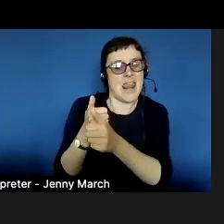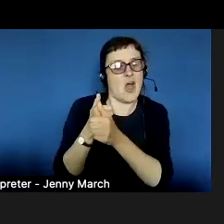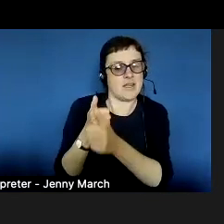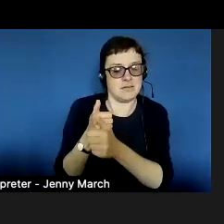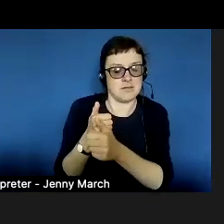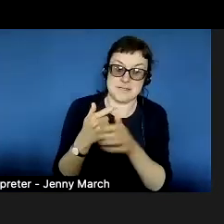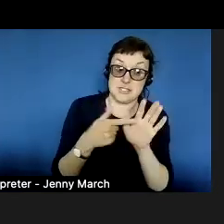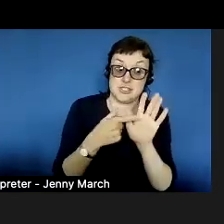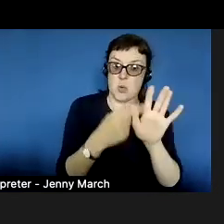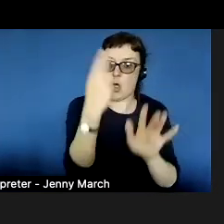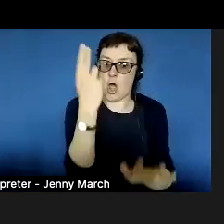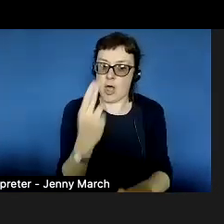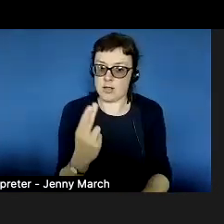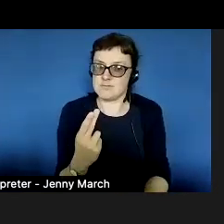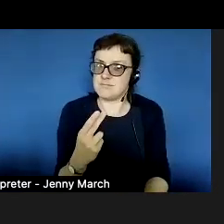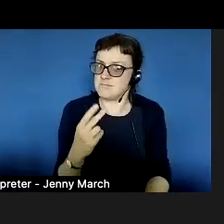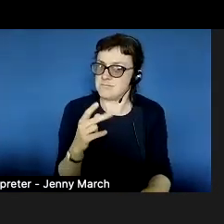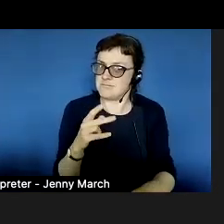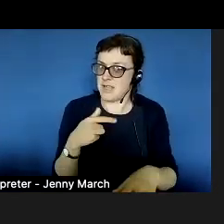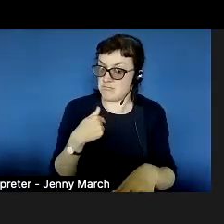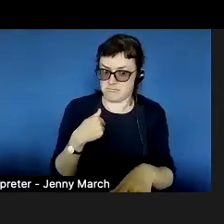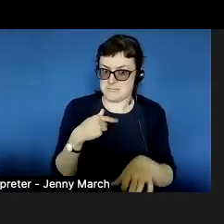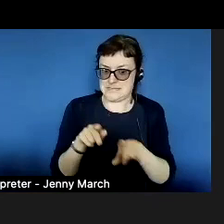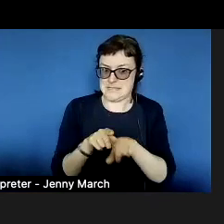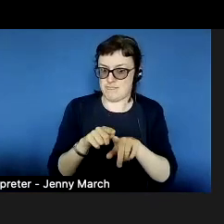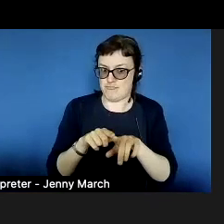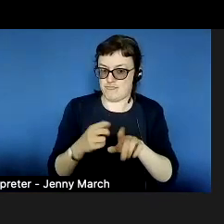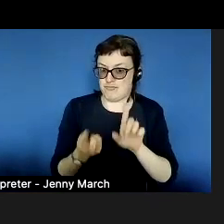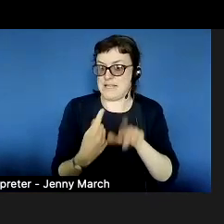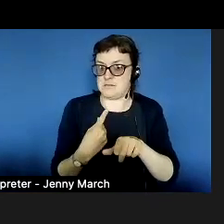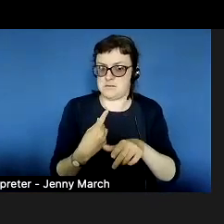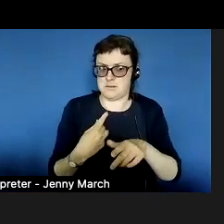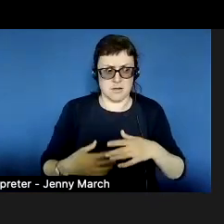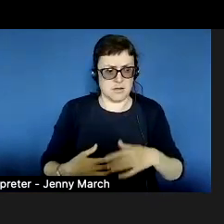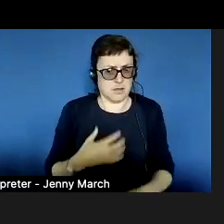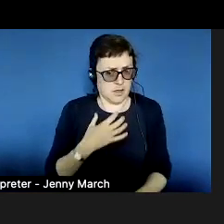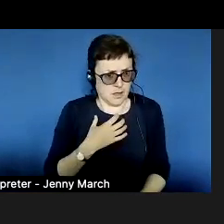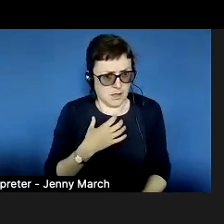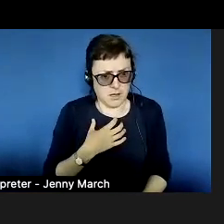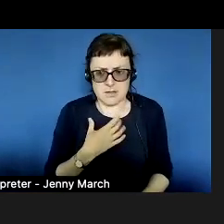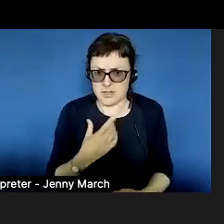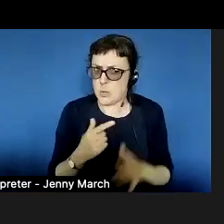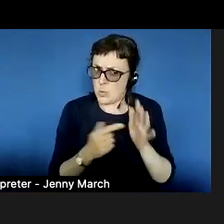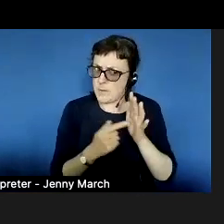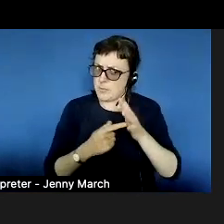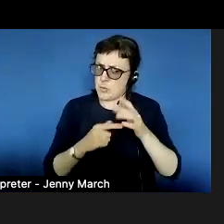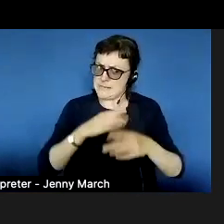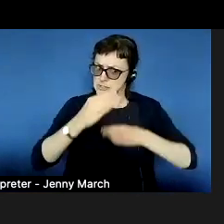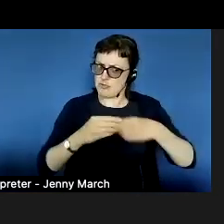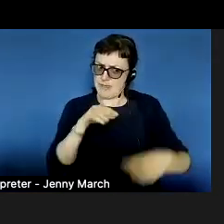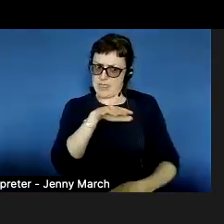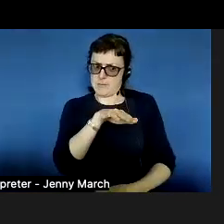him the artwork. He had the similar reactions to us as like, you know, this is like he was like saying that there's a really important story here to